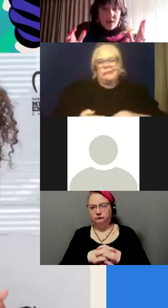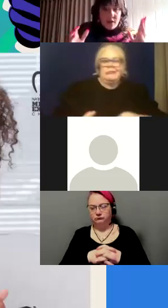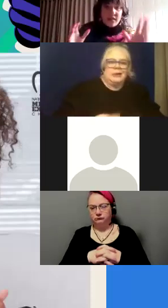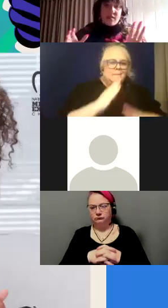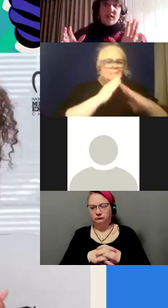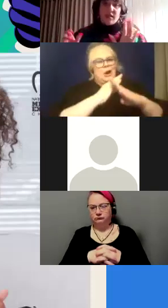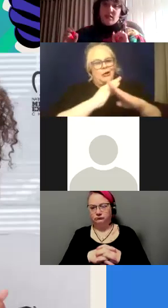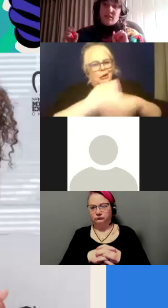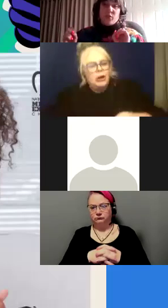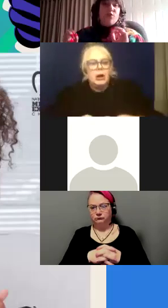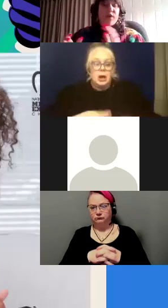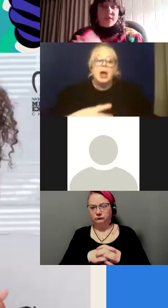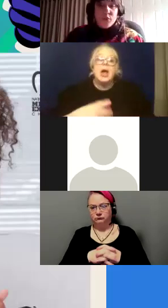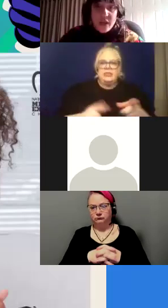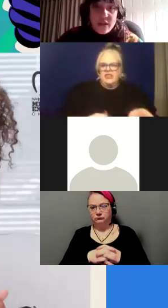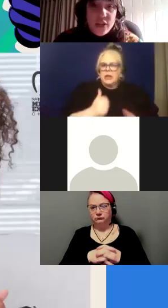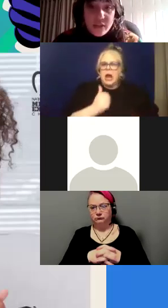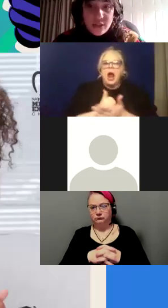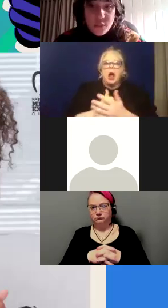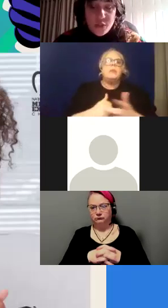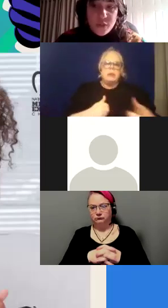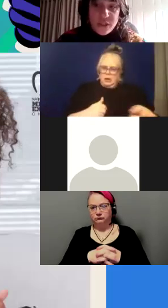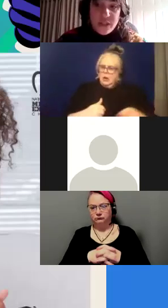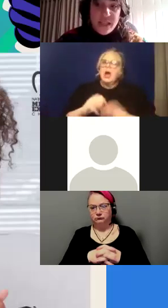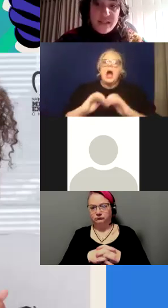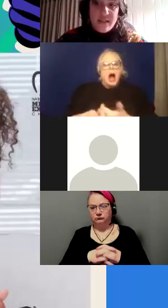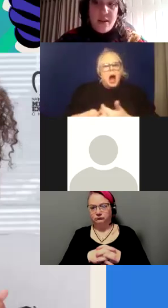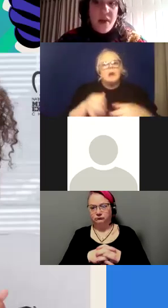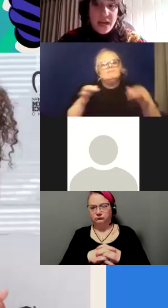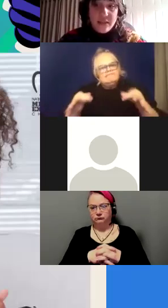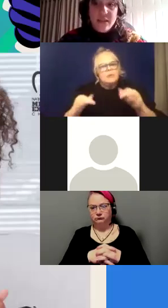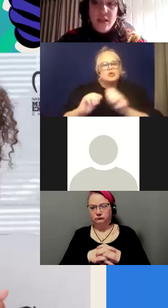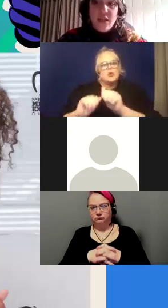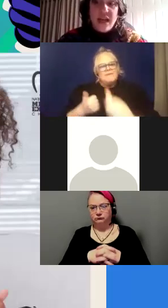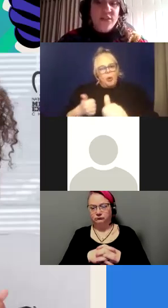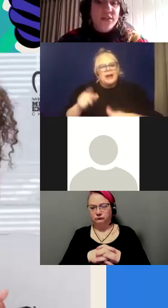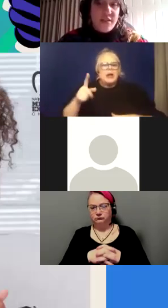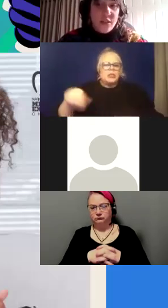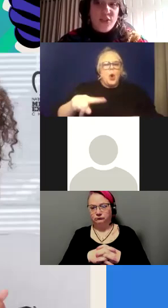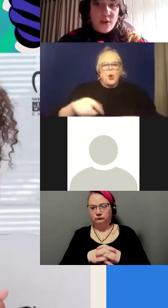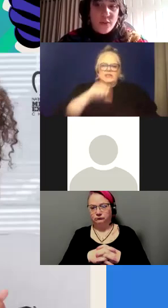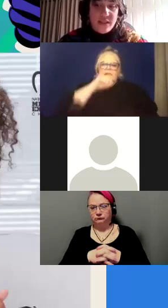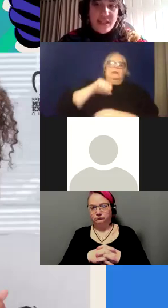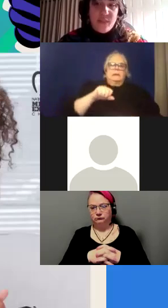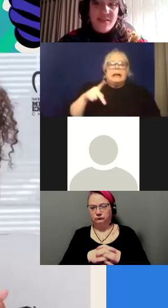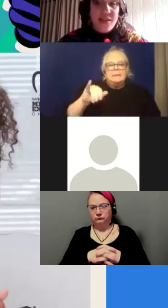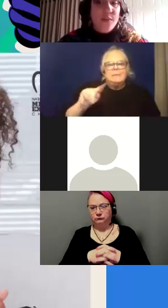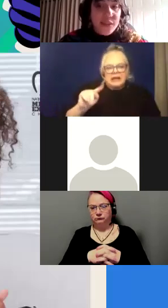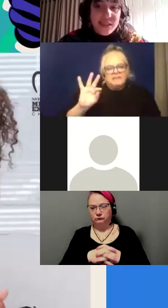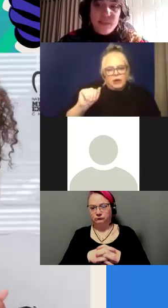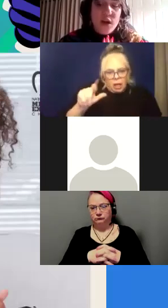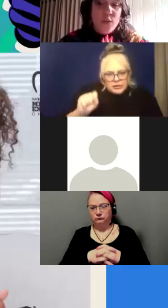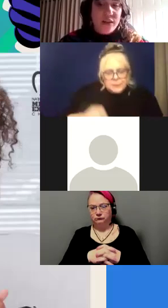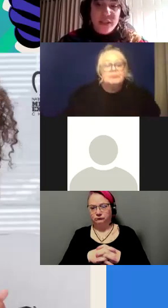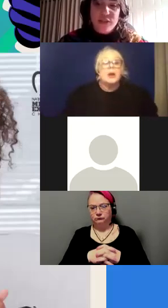And while this was developed with child sexual abuse material cases in mind, as you'll see as we talk through these tips, some of